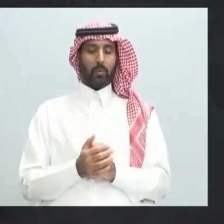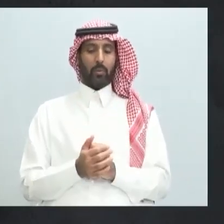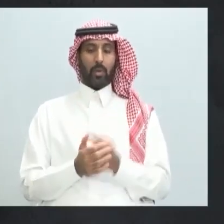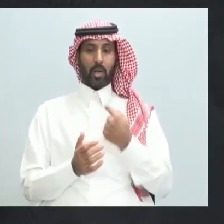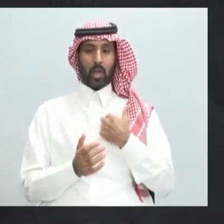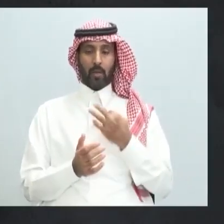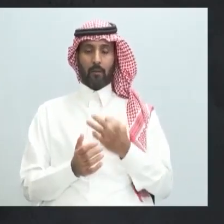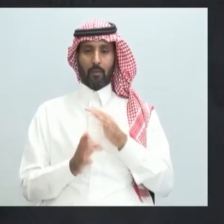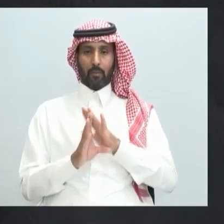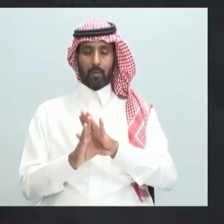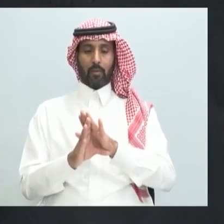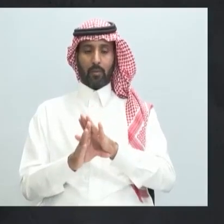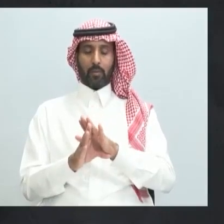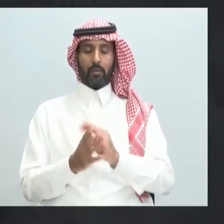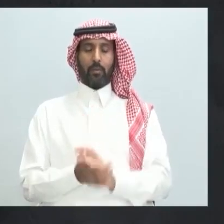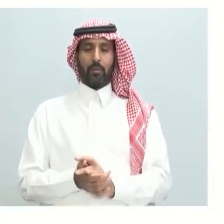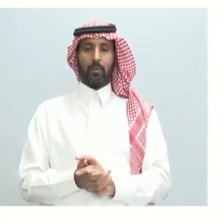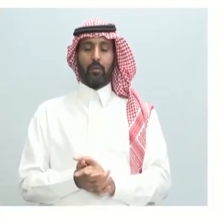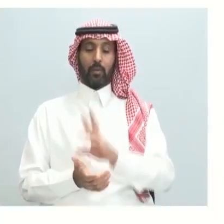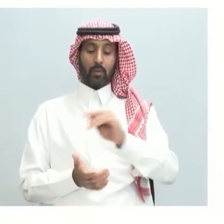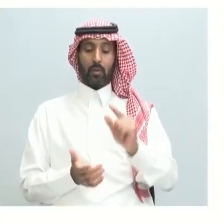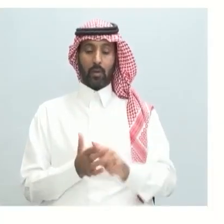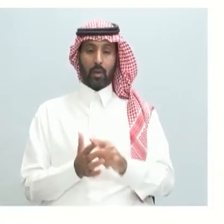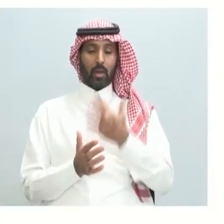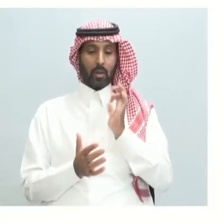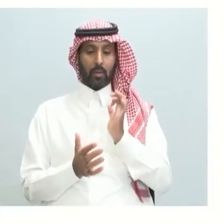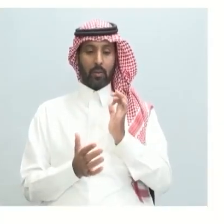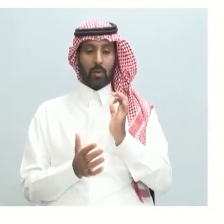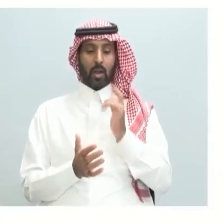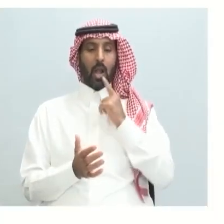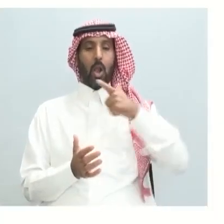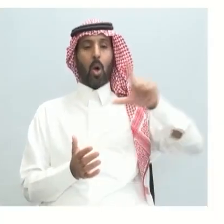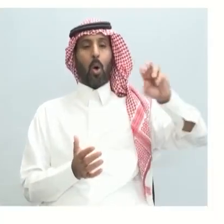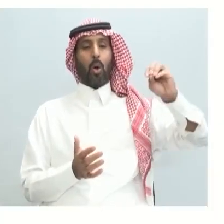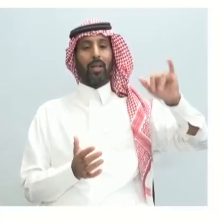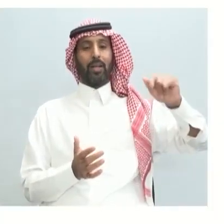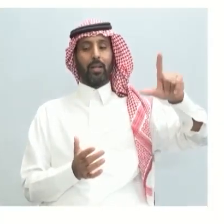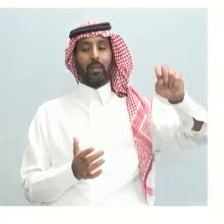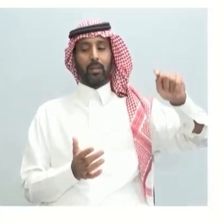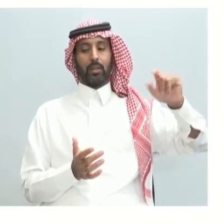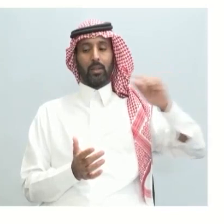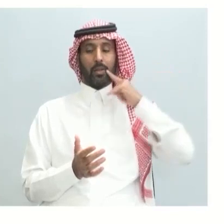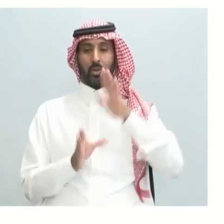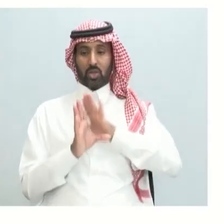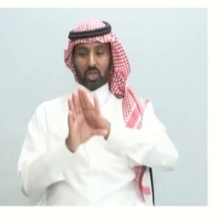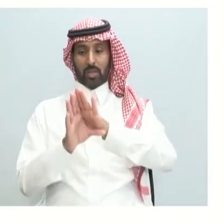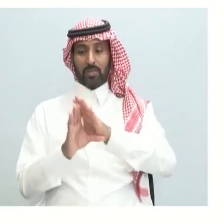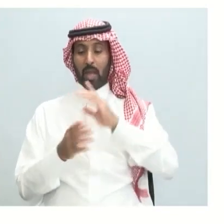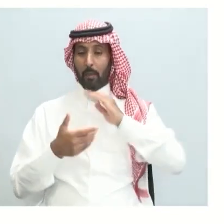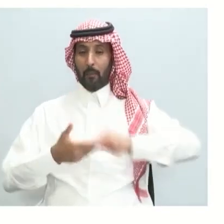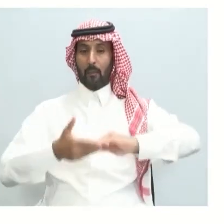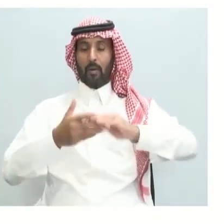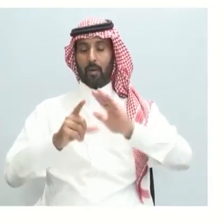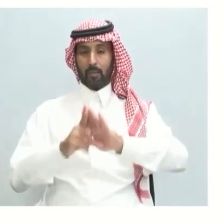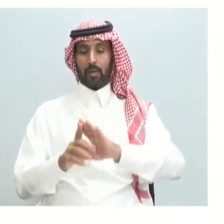Faithfulness and devotion. This is an easy one, of course. It's loyalty, to keep supporting. To be